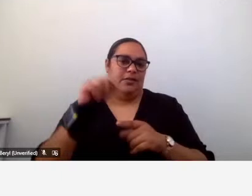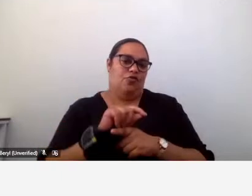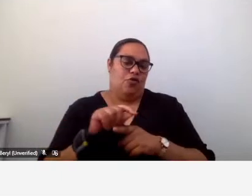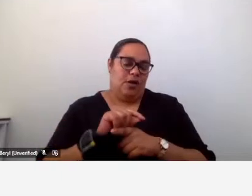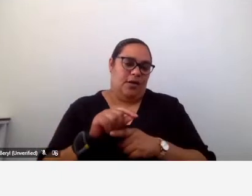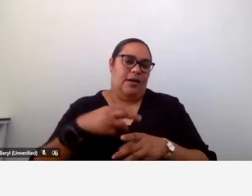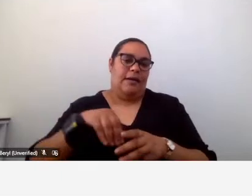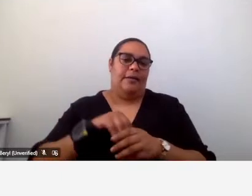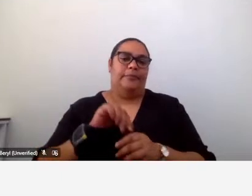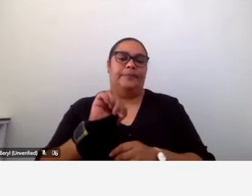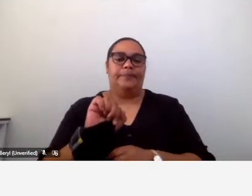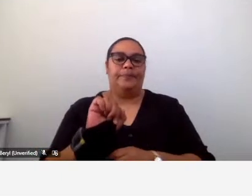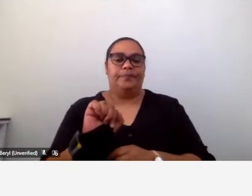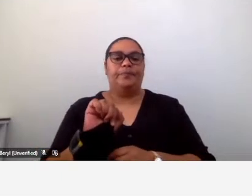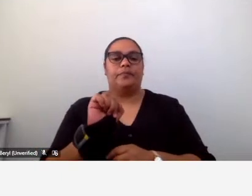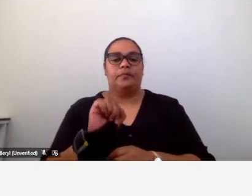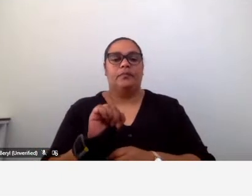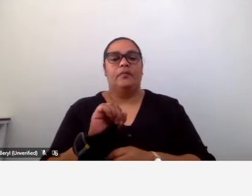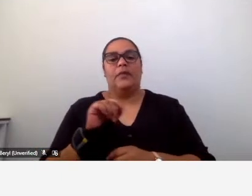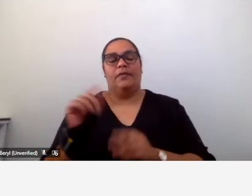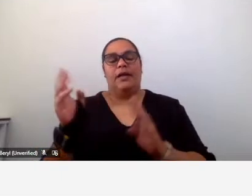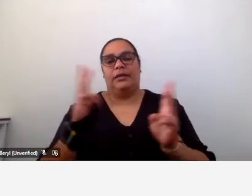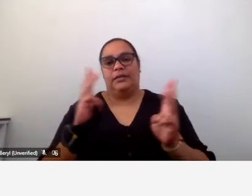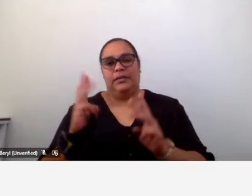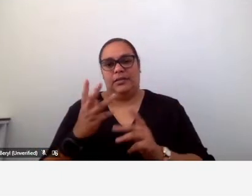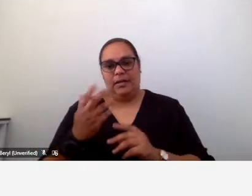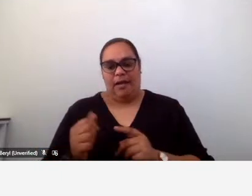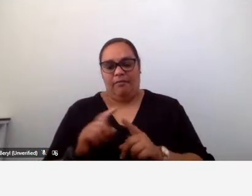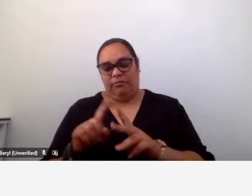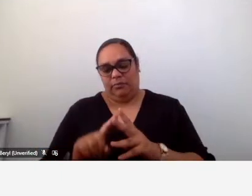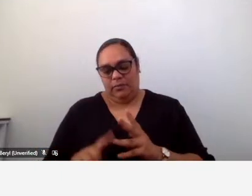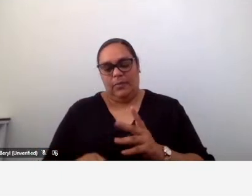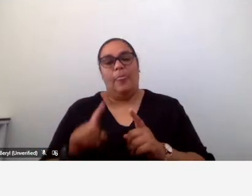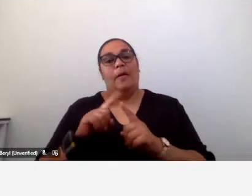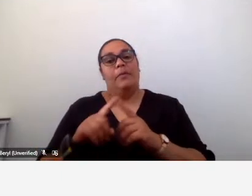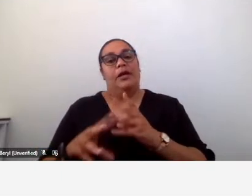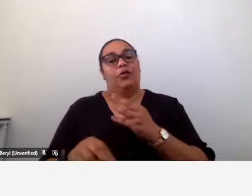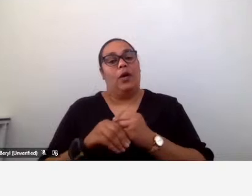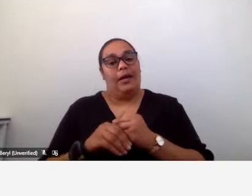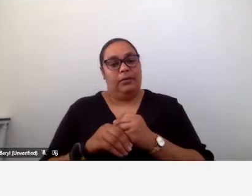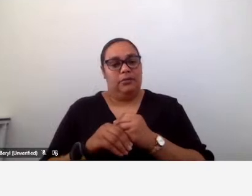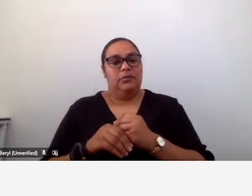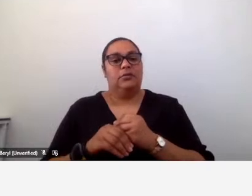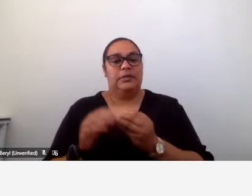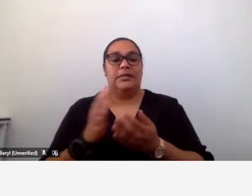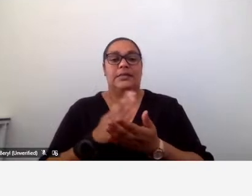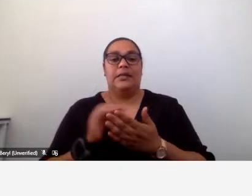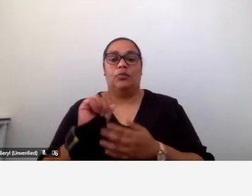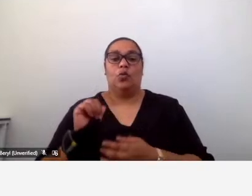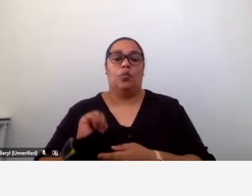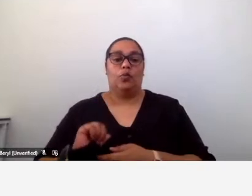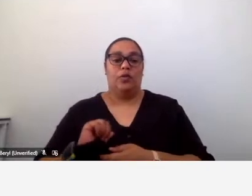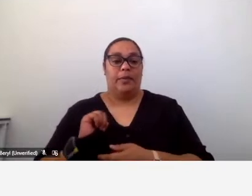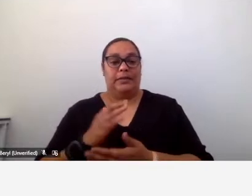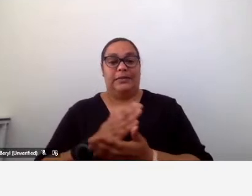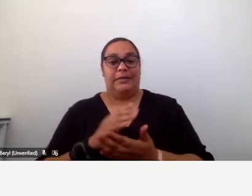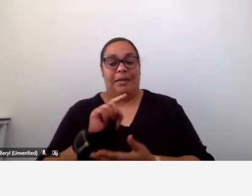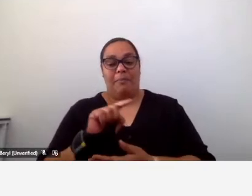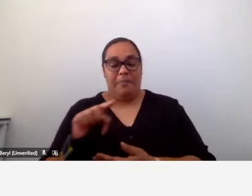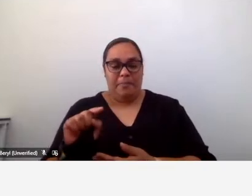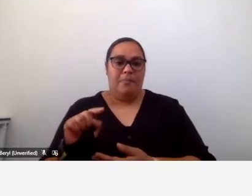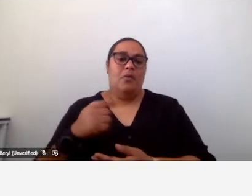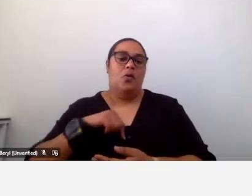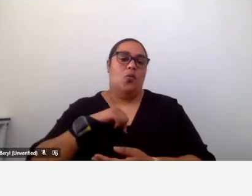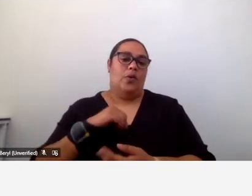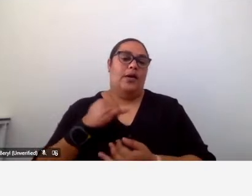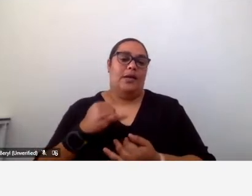the seasons. And then just to echo that, some of the municipalities, we